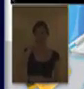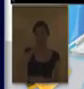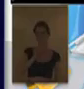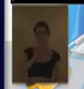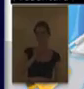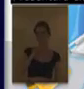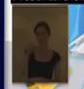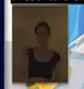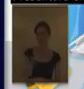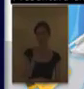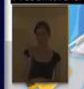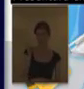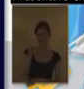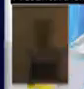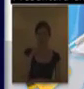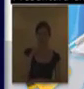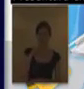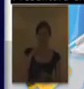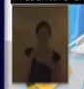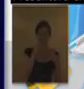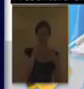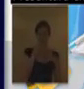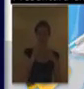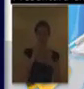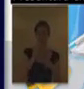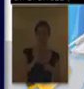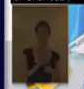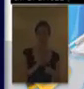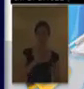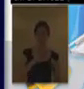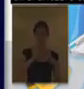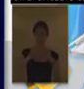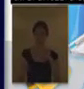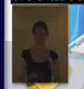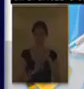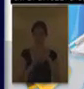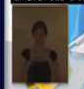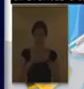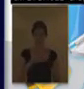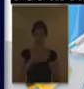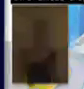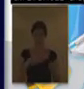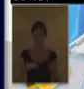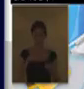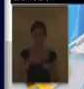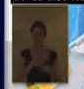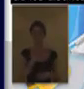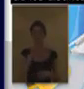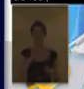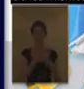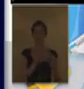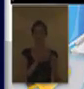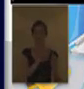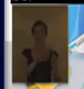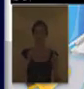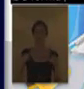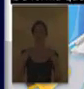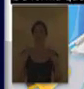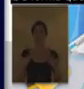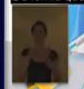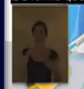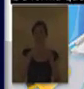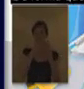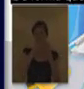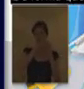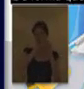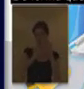and it presents the user with the visuals of the different devices they can control and the different function of these devices, so that by navigating the main menu